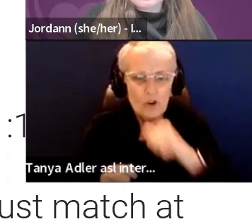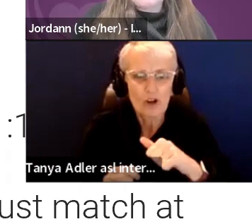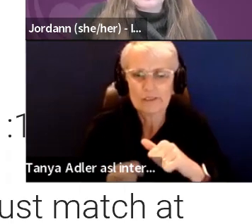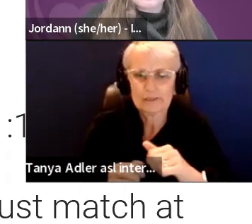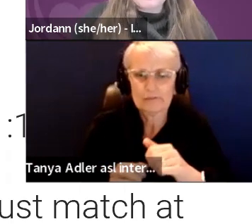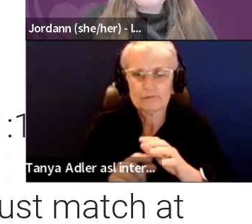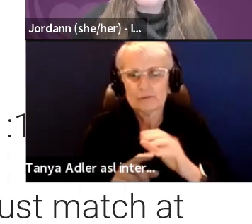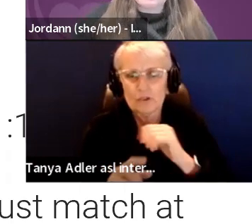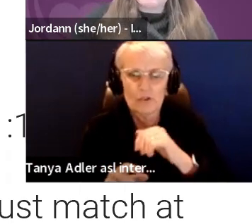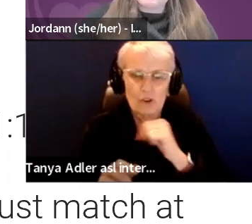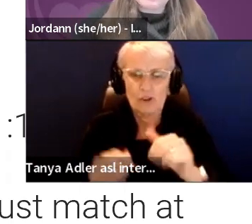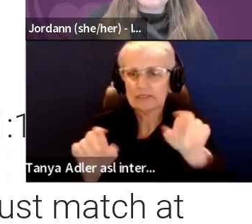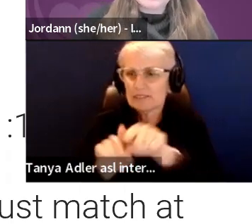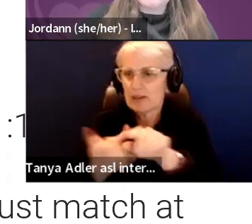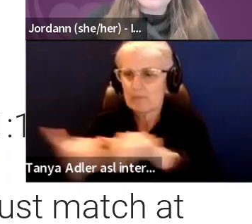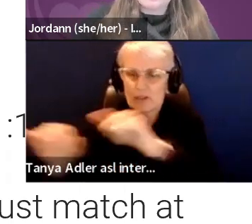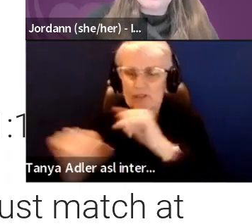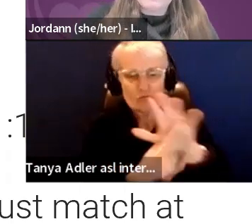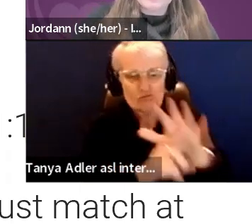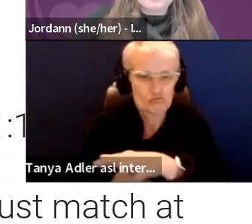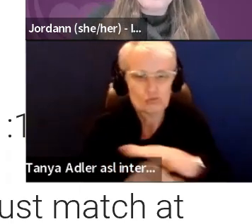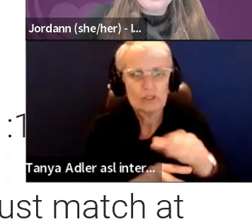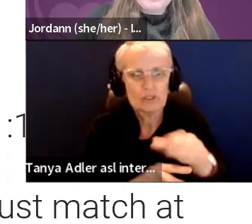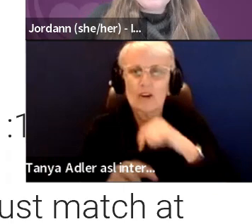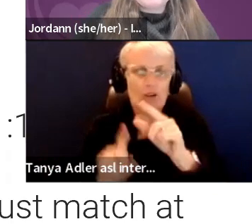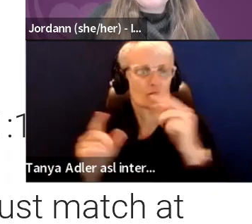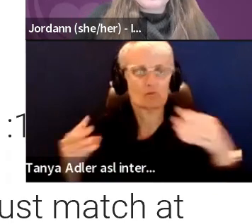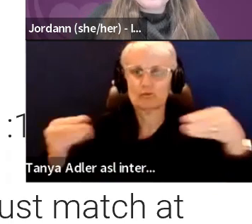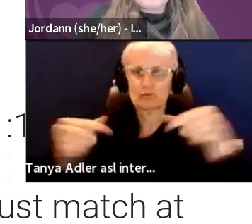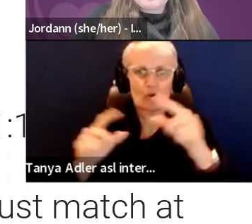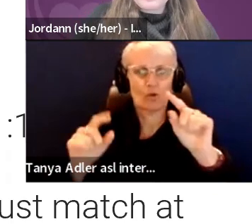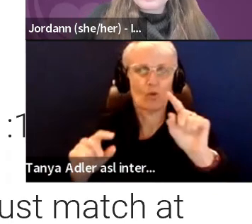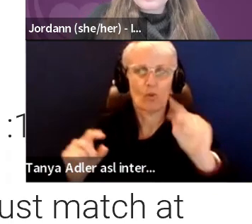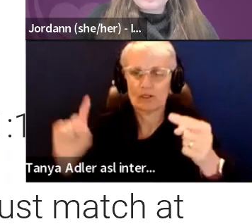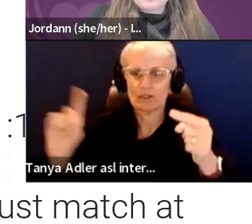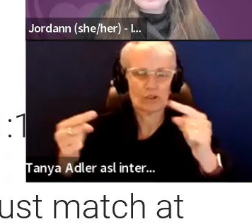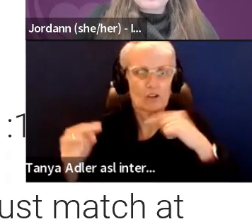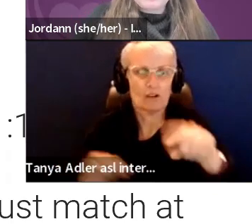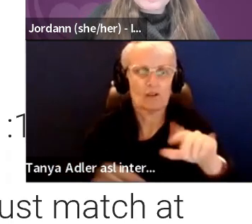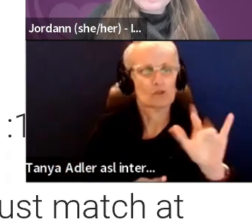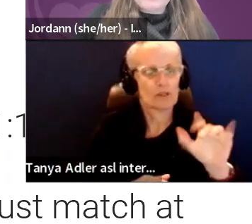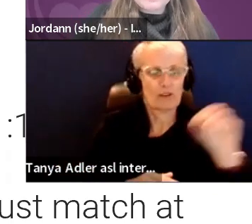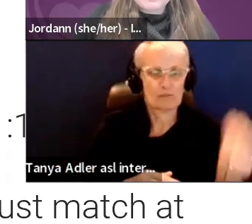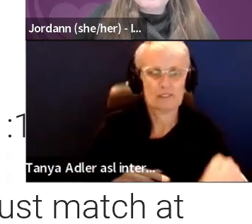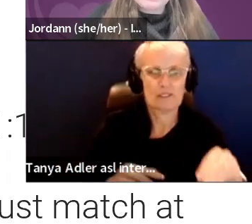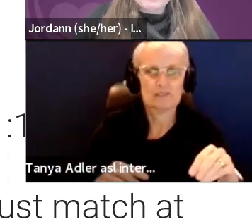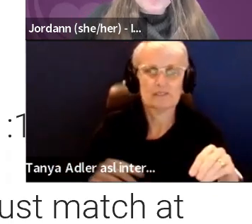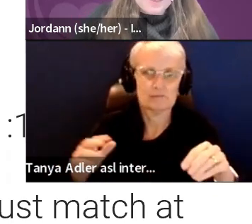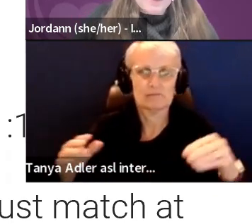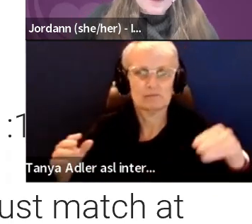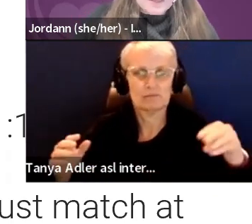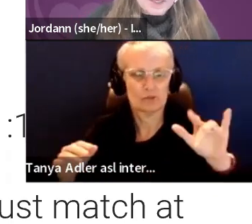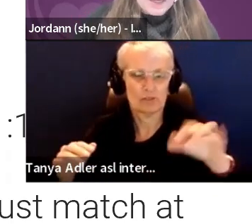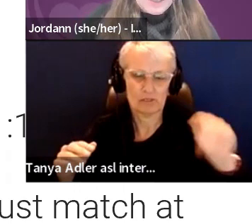at 1-to-1. They're required to match them at 25%. So the underrepresented groups for i.d.e.a Fund have been